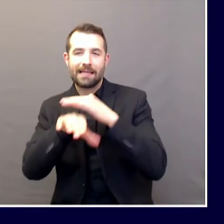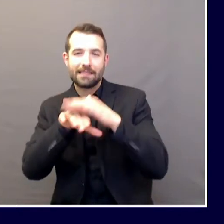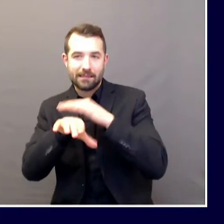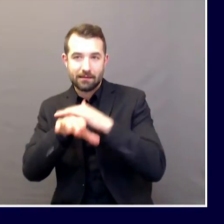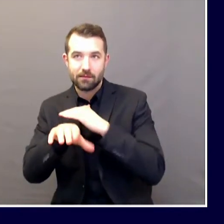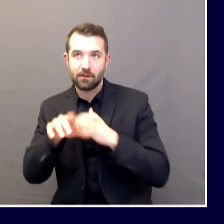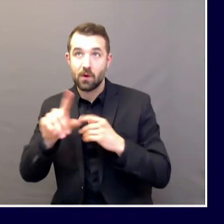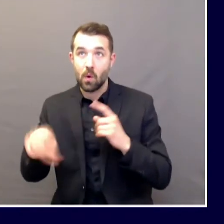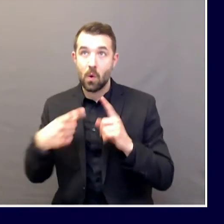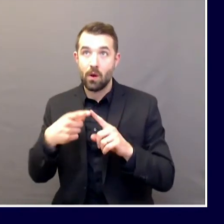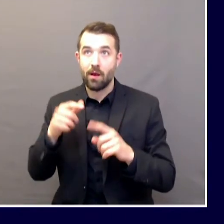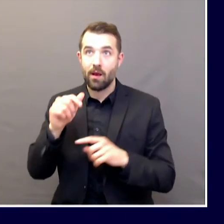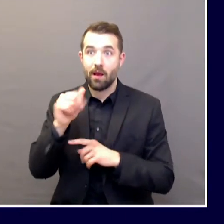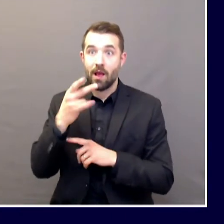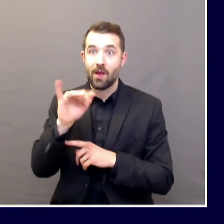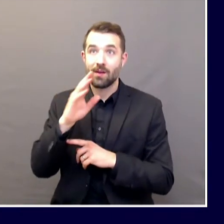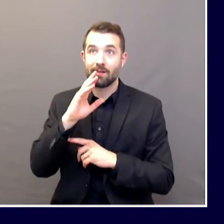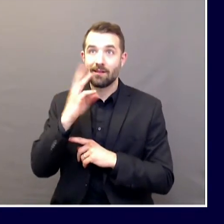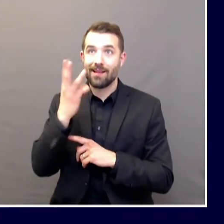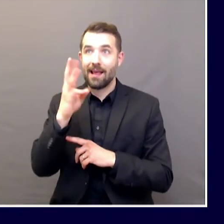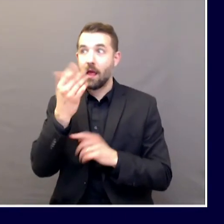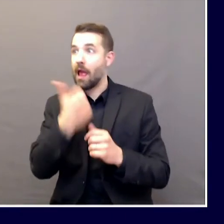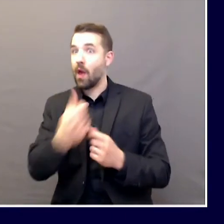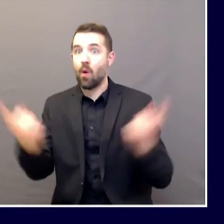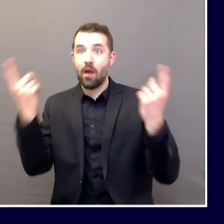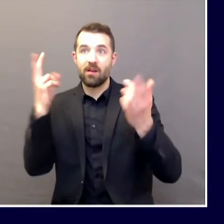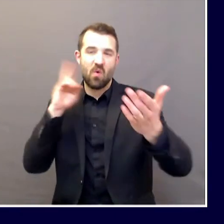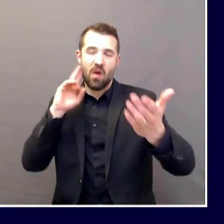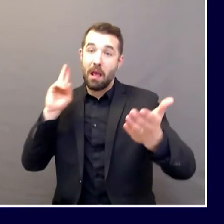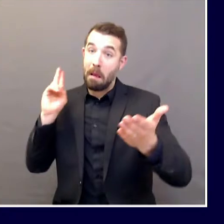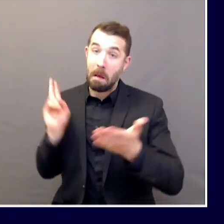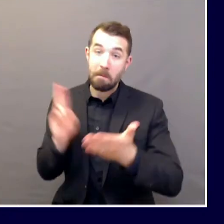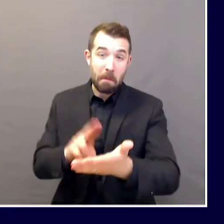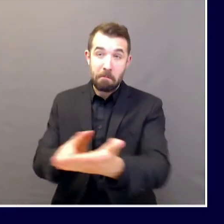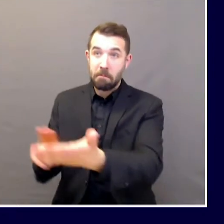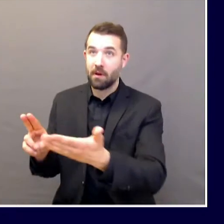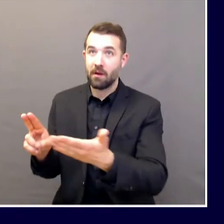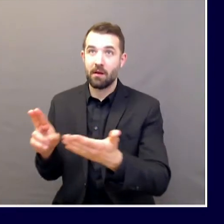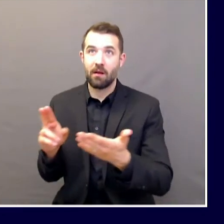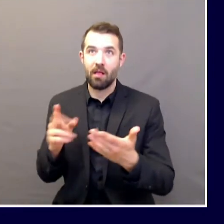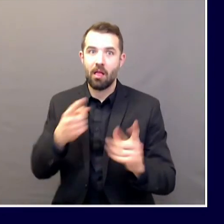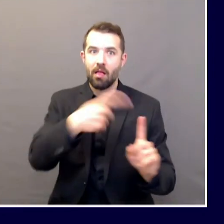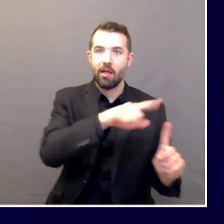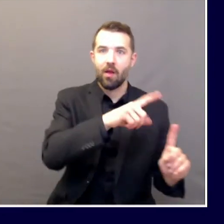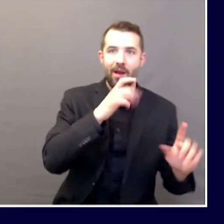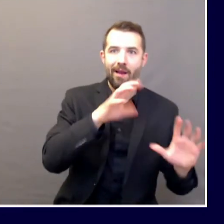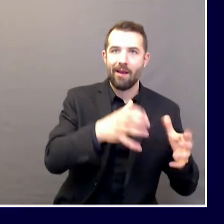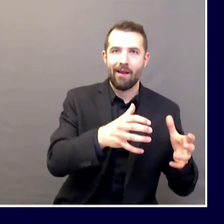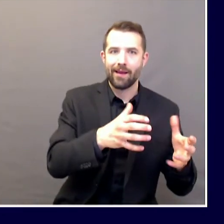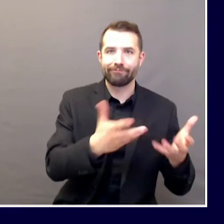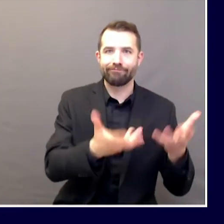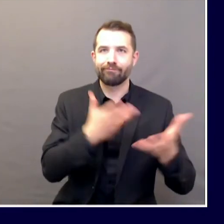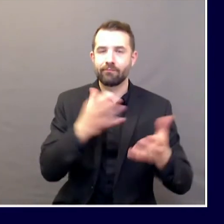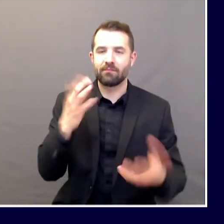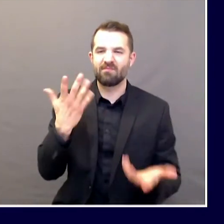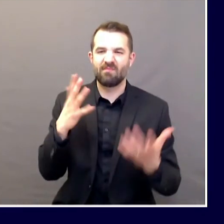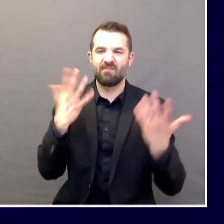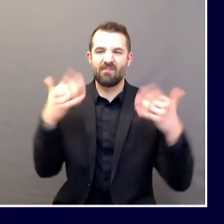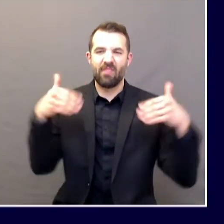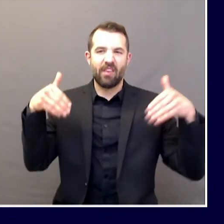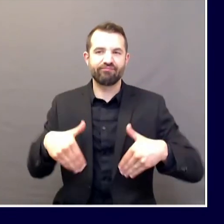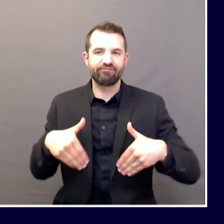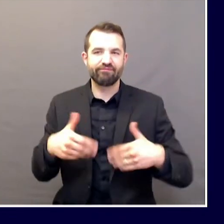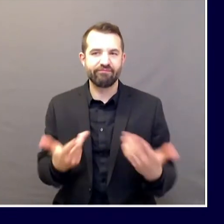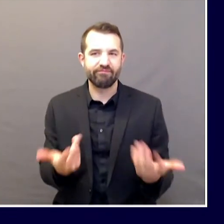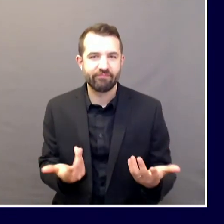of situation? Sure, Evan, that's a concern. And that's why two of the resources that I talked about just at the top are, I